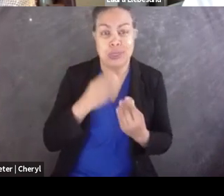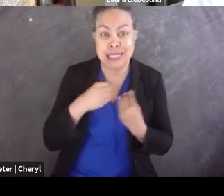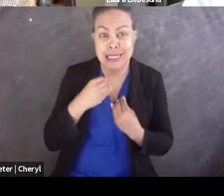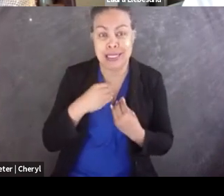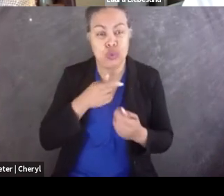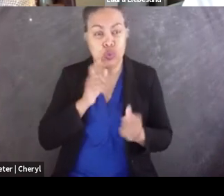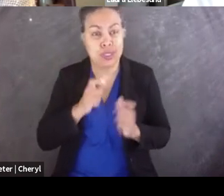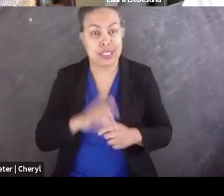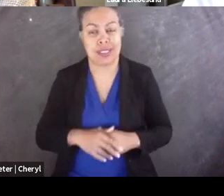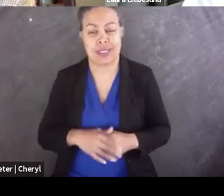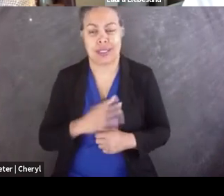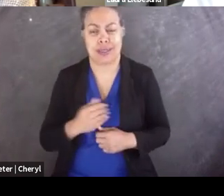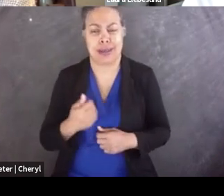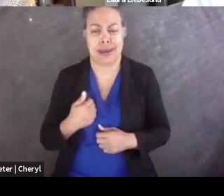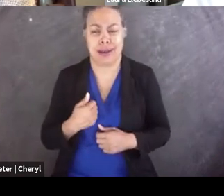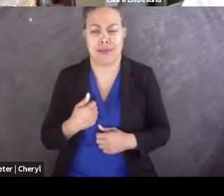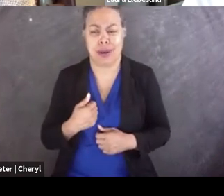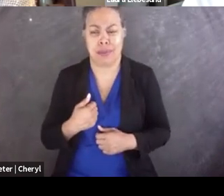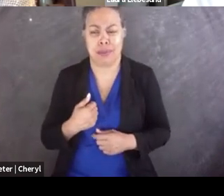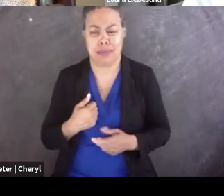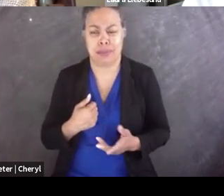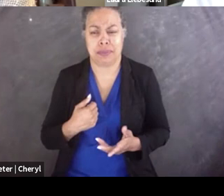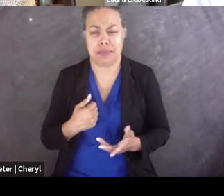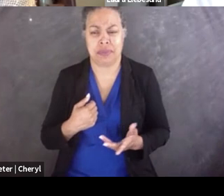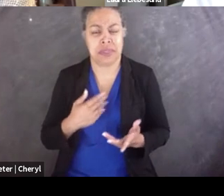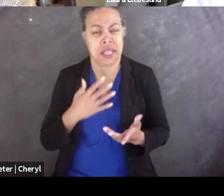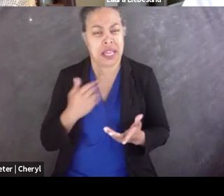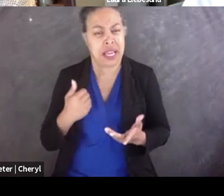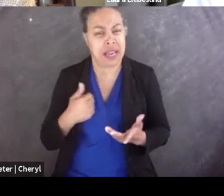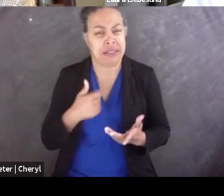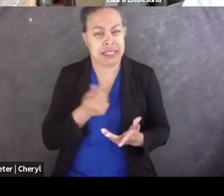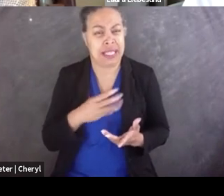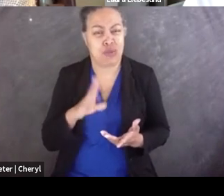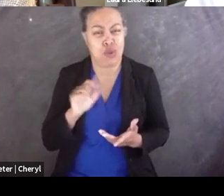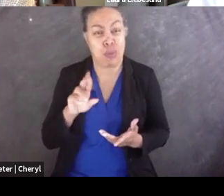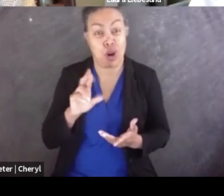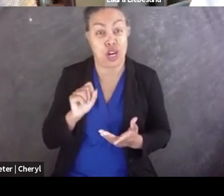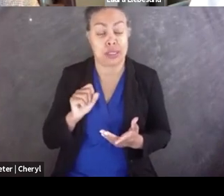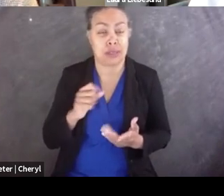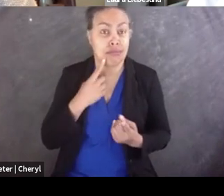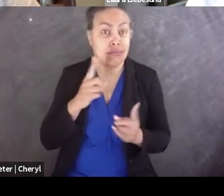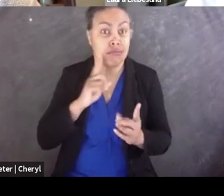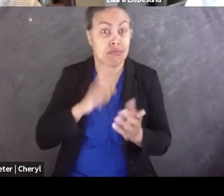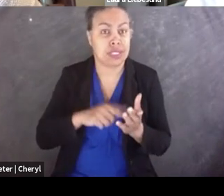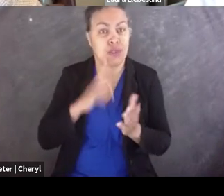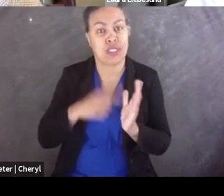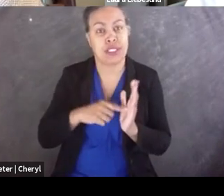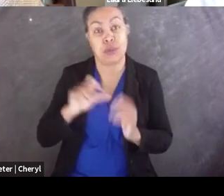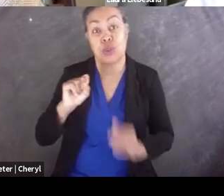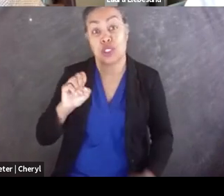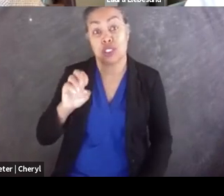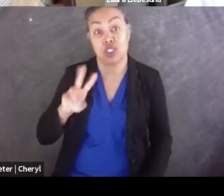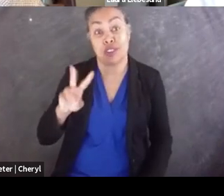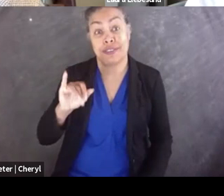we have fantastic bars that have gotten great recognition, like Service Bar on the